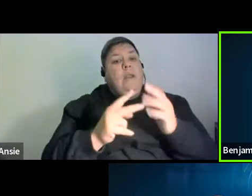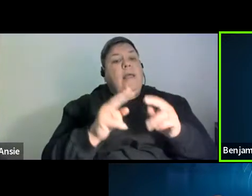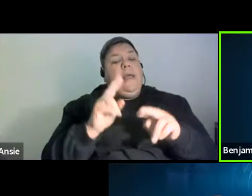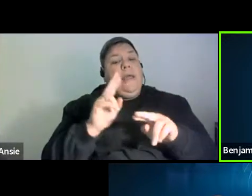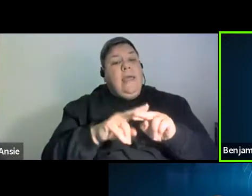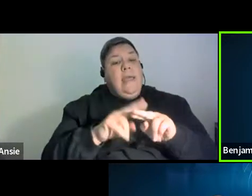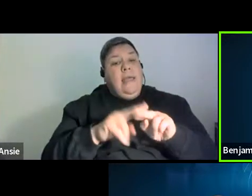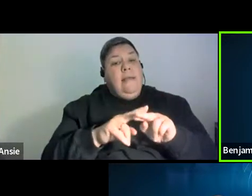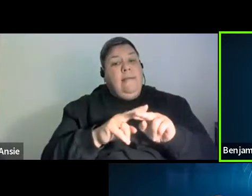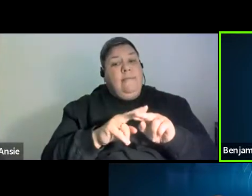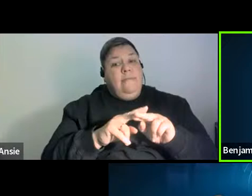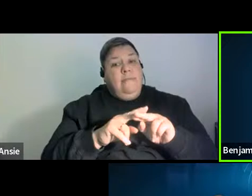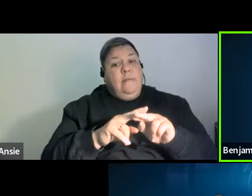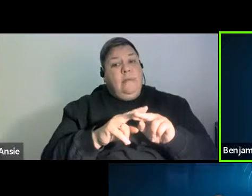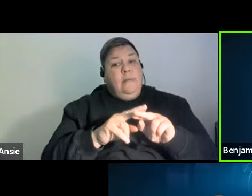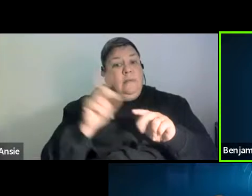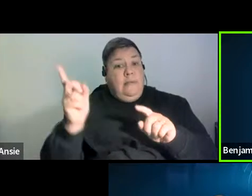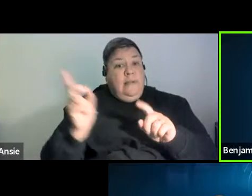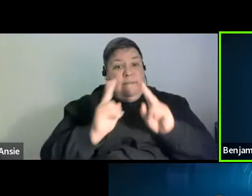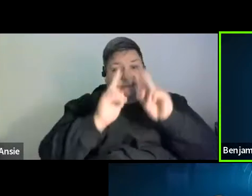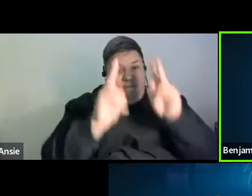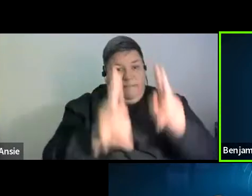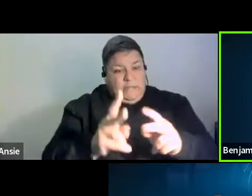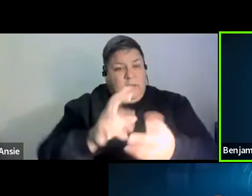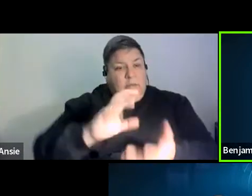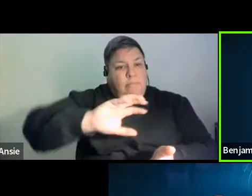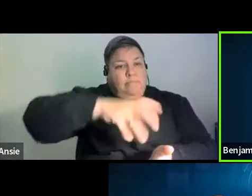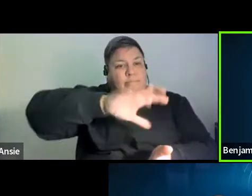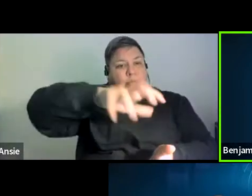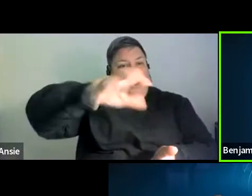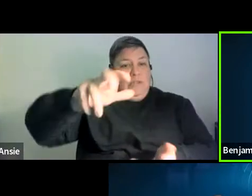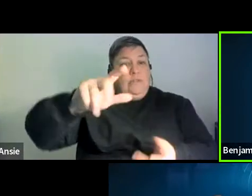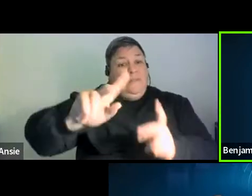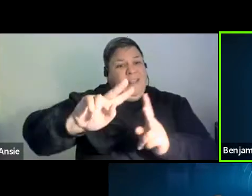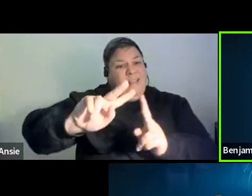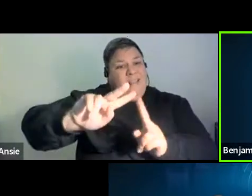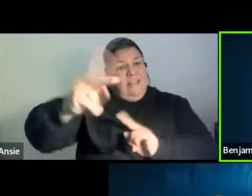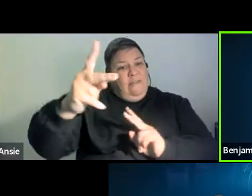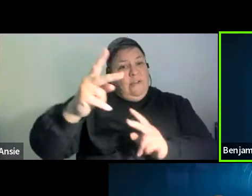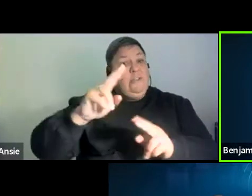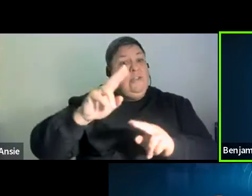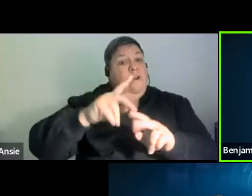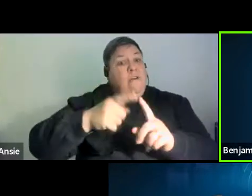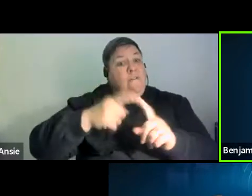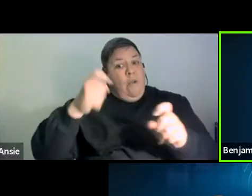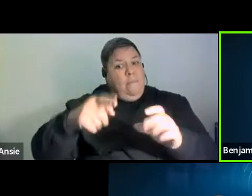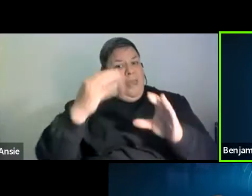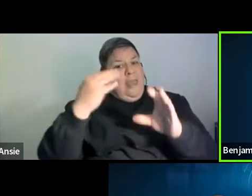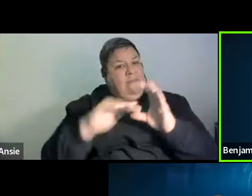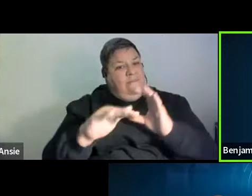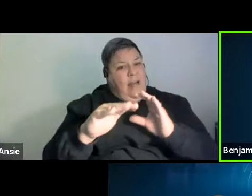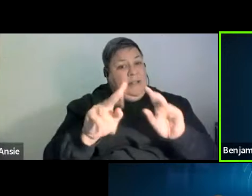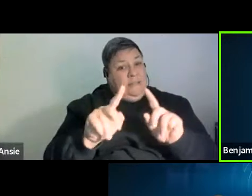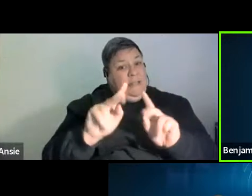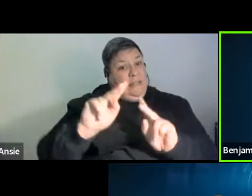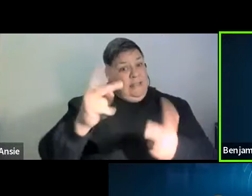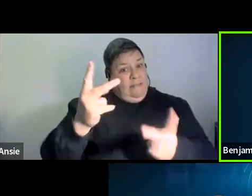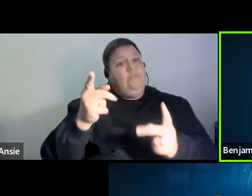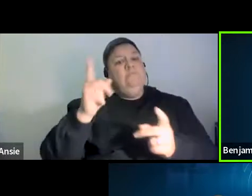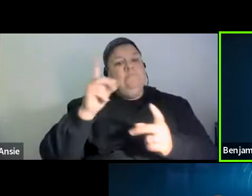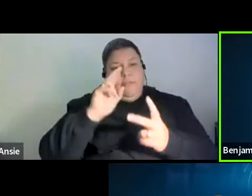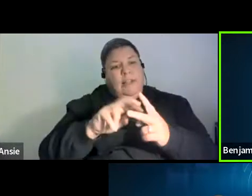of the person visiting the branch differs from the details of the person recorded on the SARS system as a